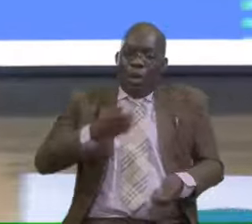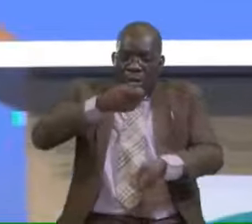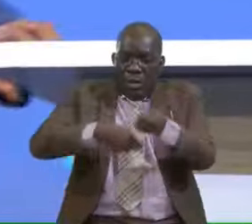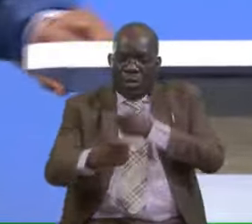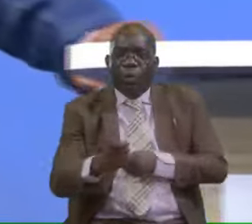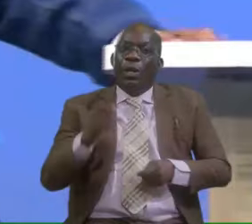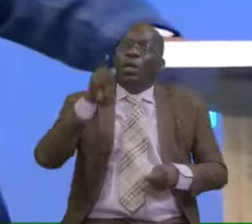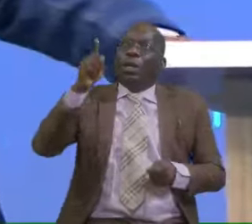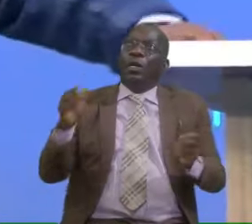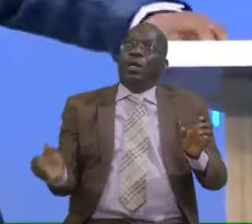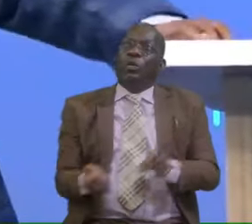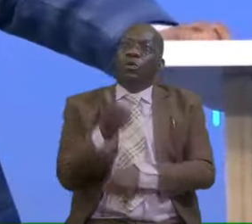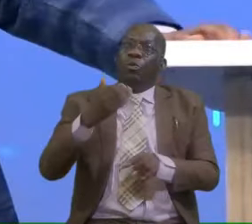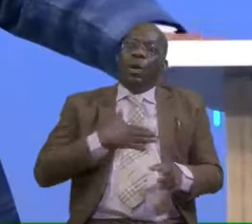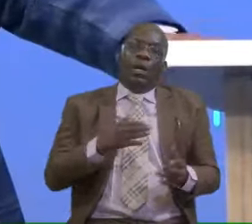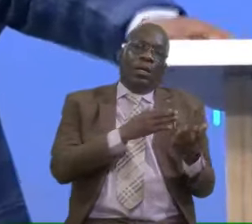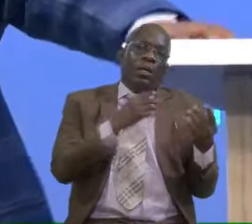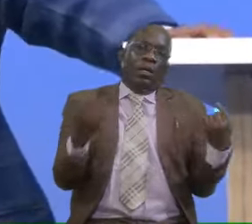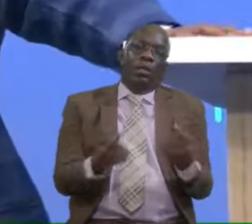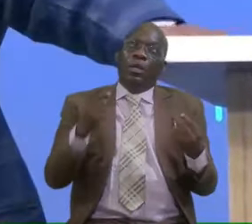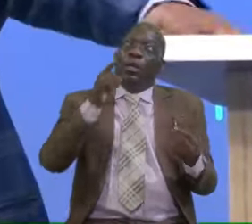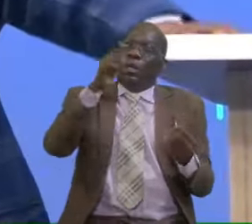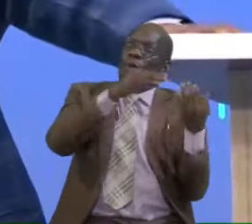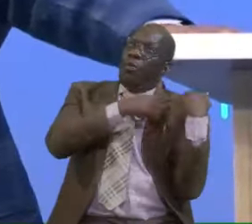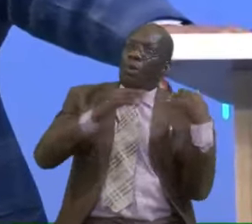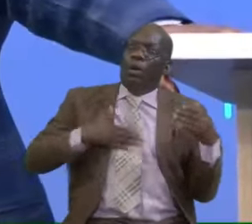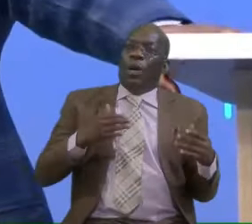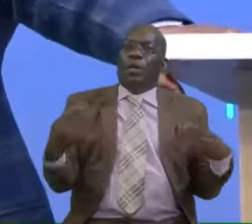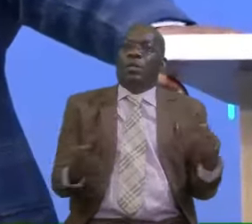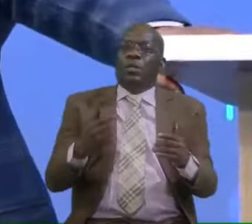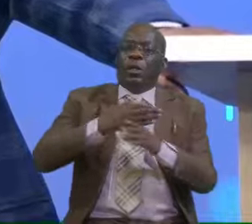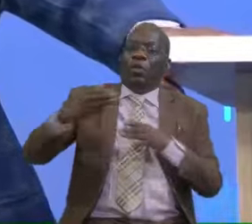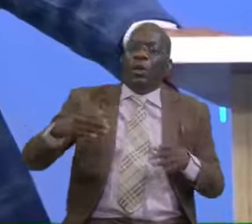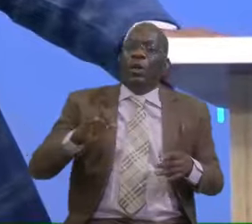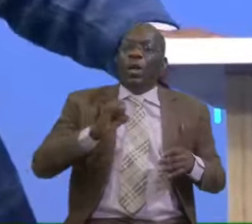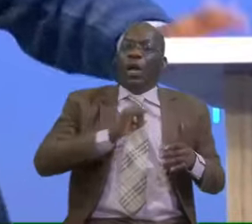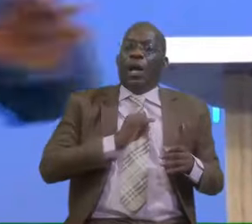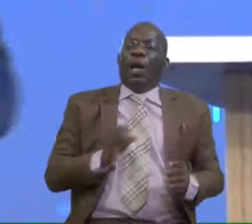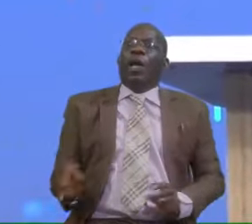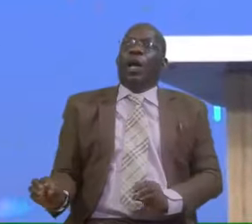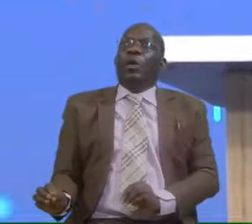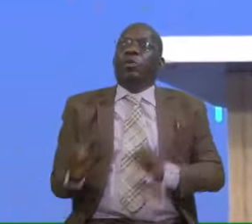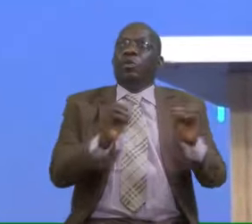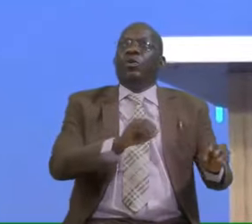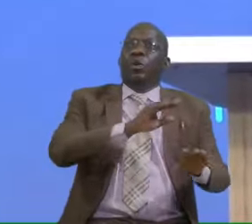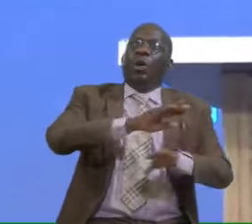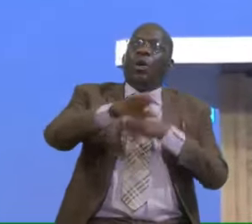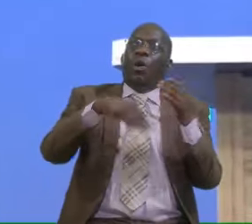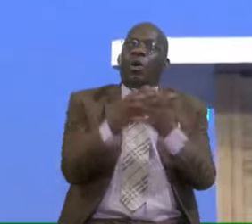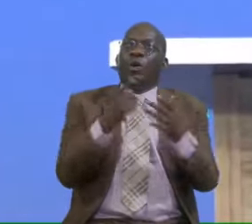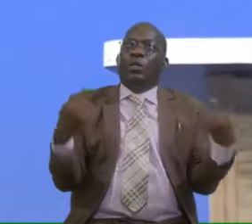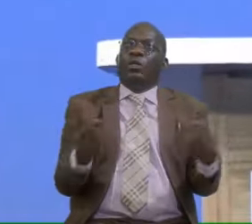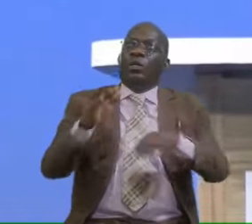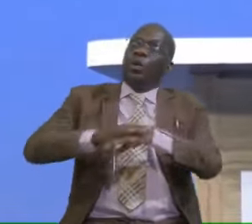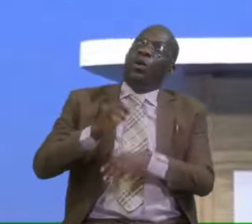sin, he took my sin away, and I lay all those sins upon him,